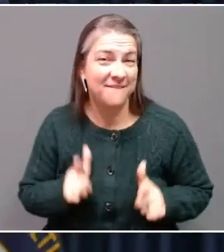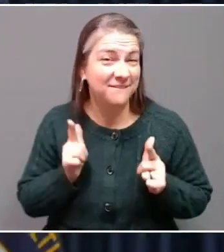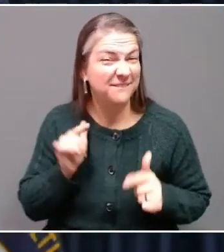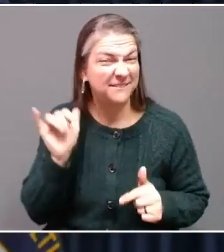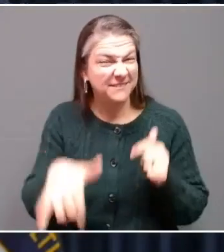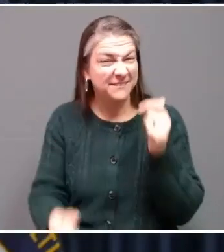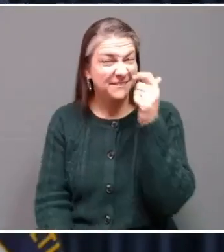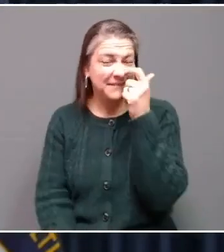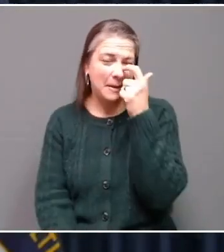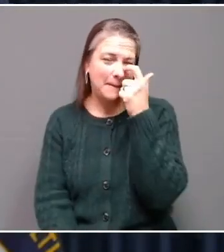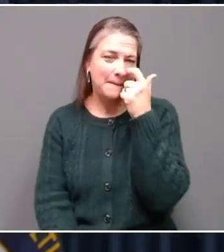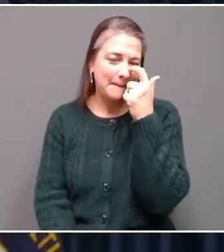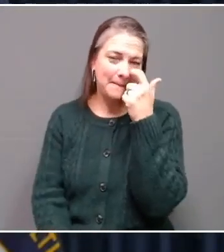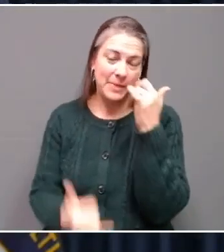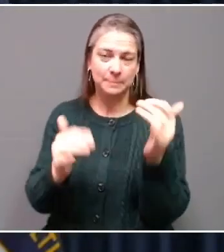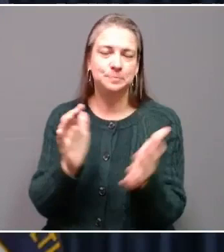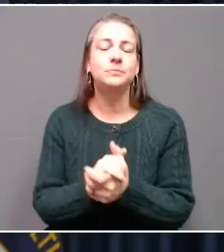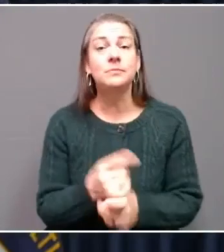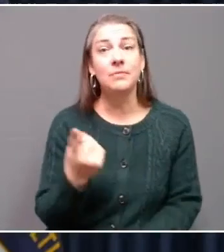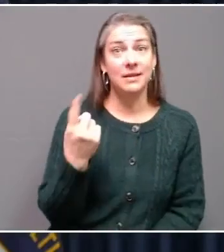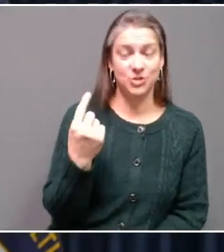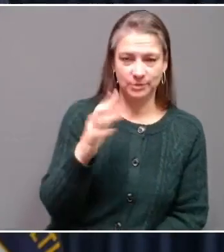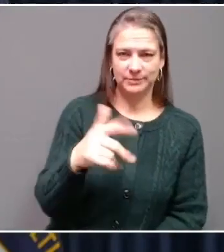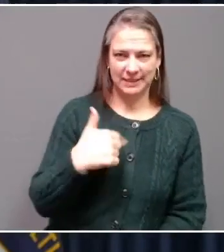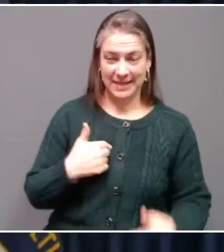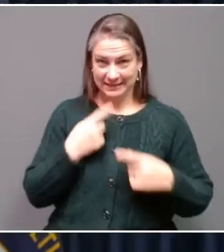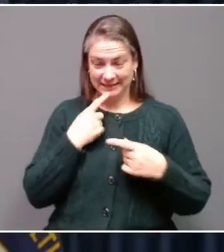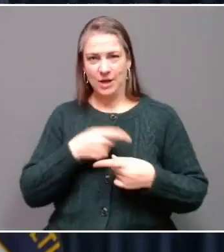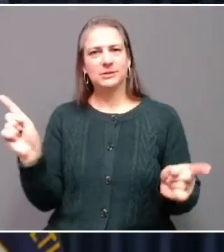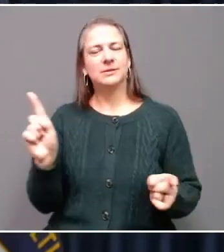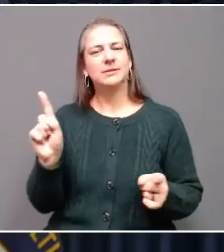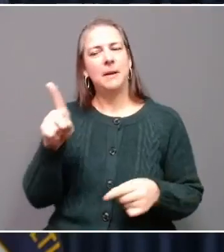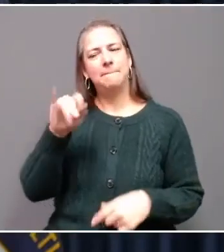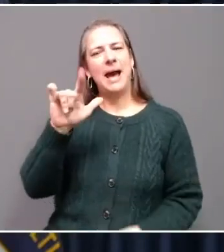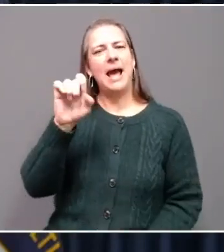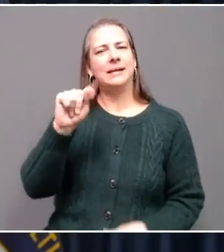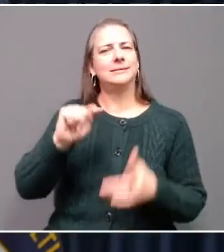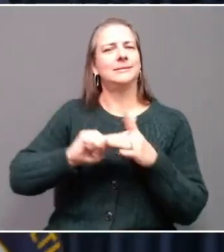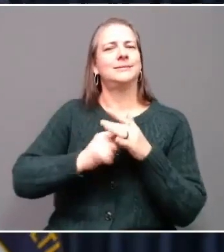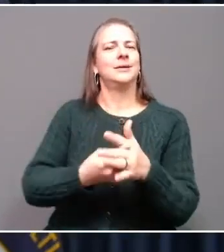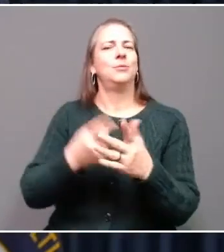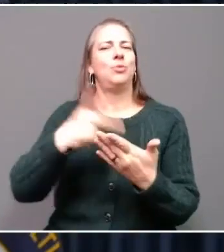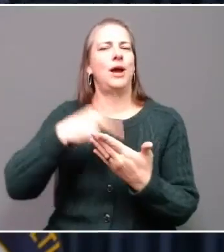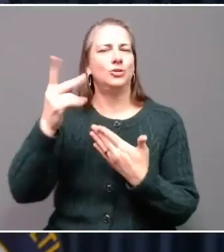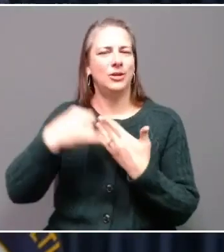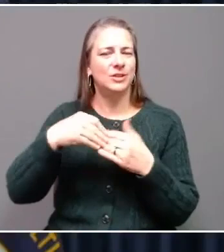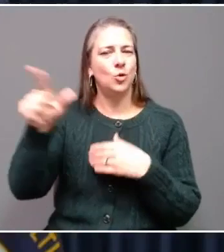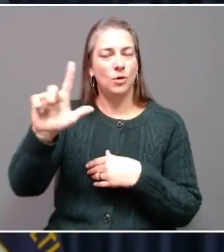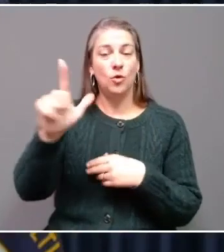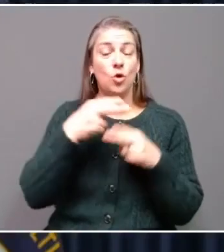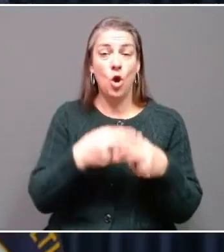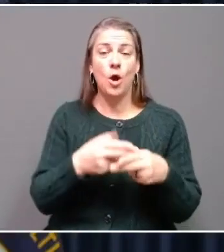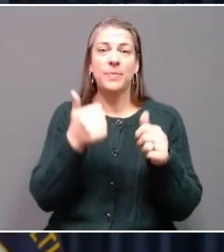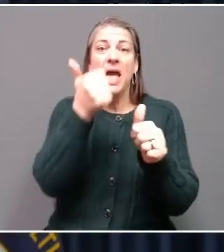All right, just over a year ago, I announced an exciting new pilot project in Louisville called Everybody Counts. Through this initiative, every Jefferson